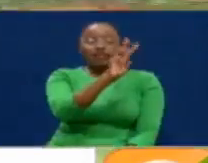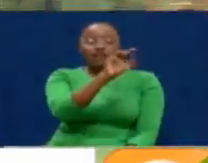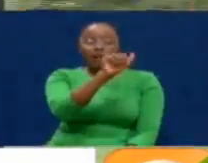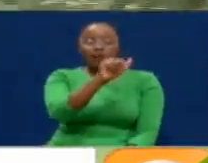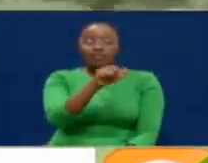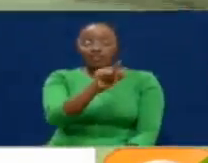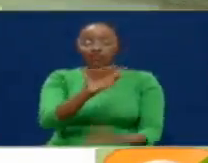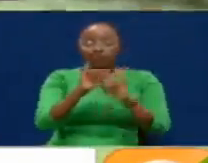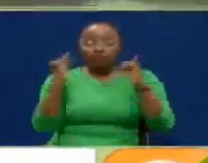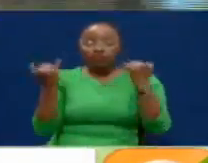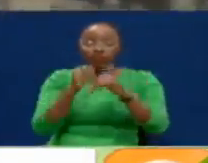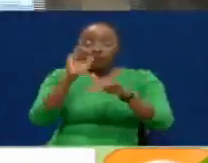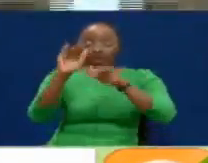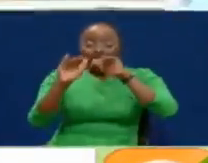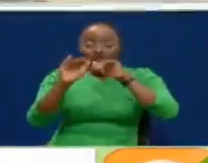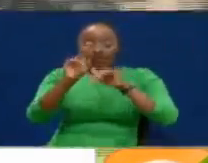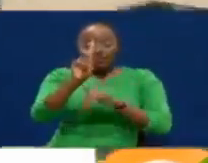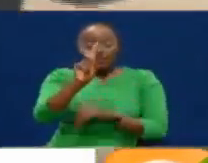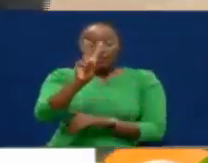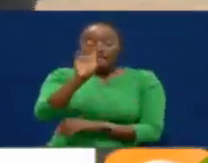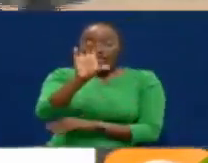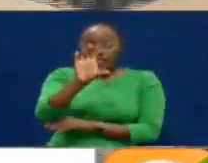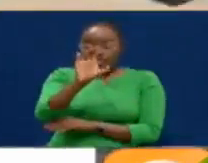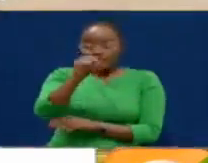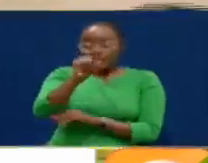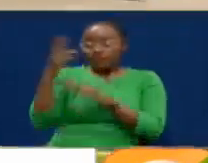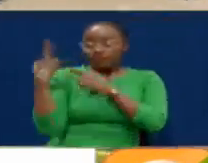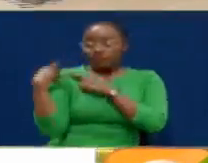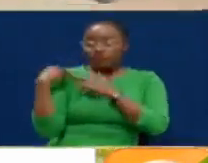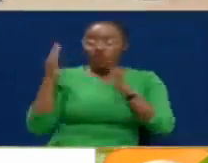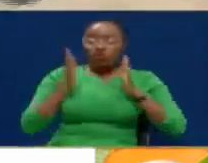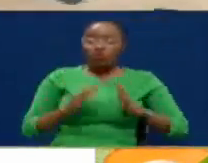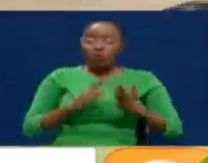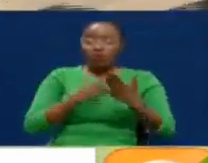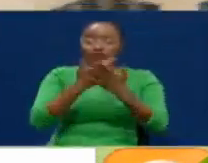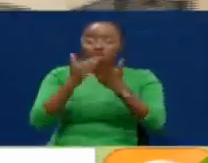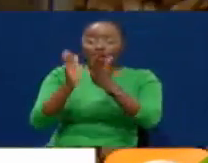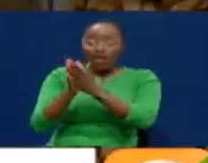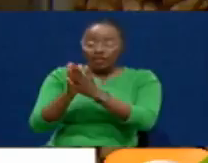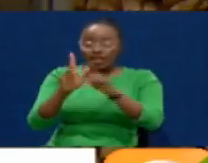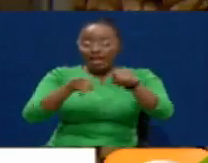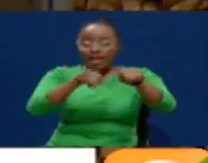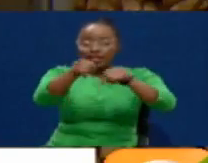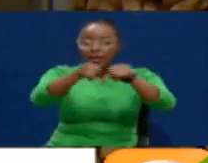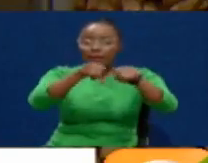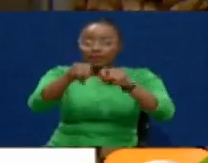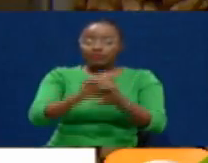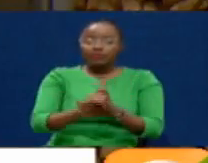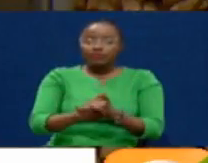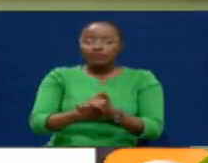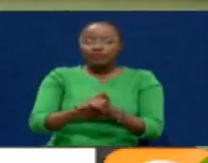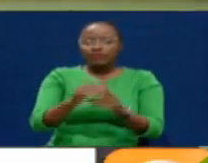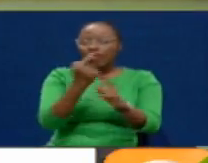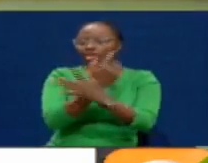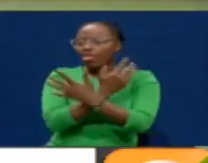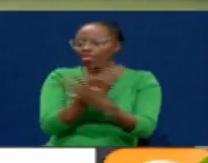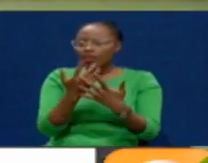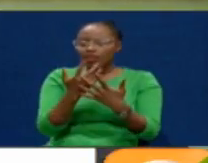the institution's Deputy Vice-Chancellor in charge of Human Resource and Administration. If we respected institutions,